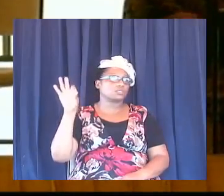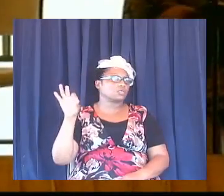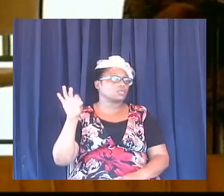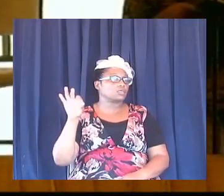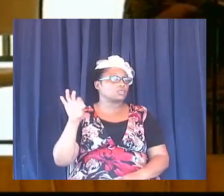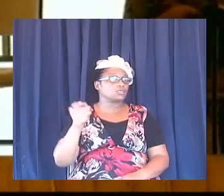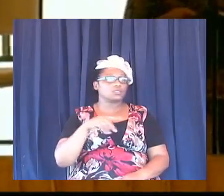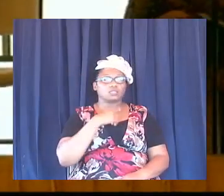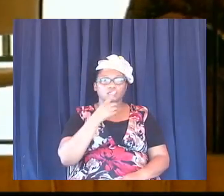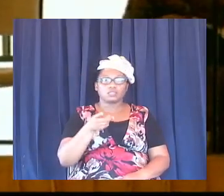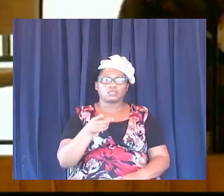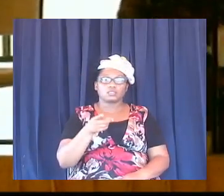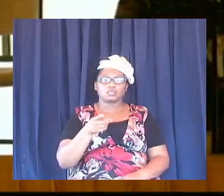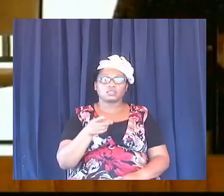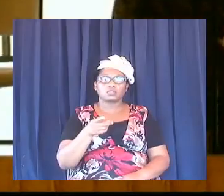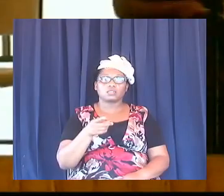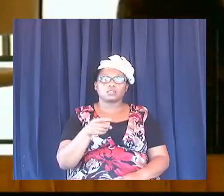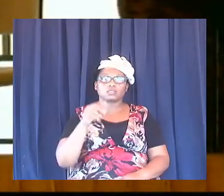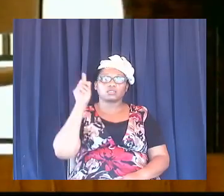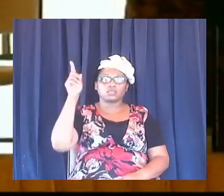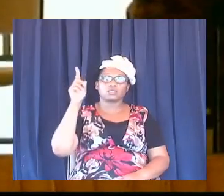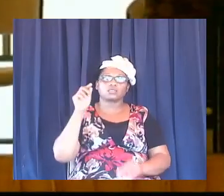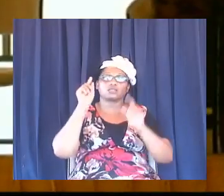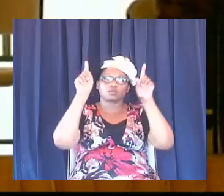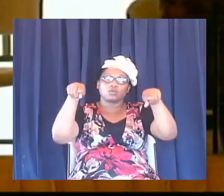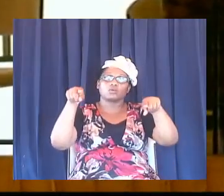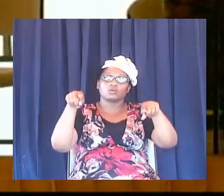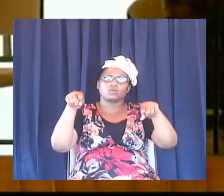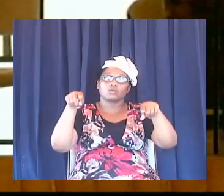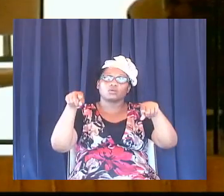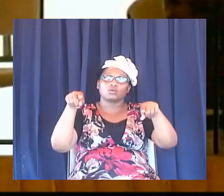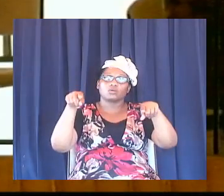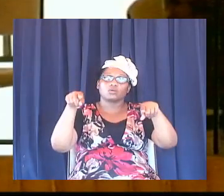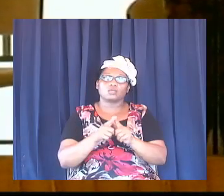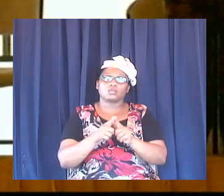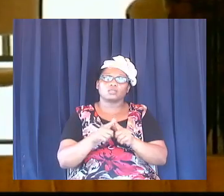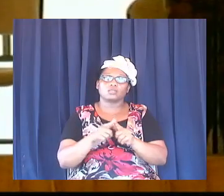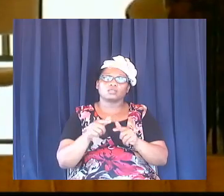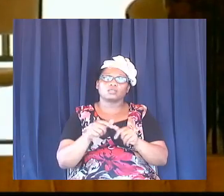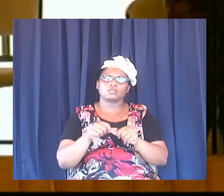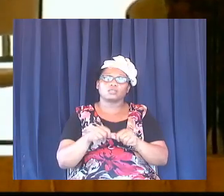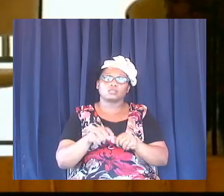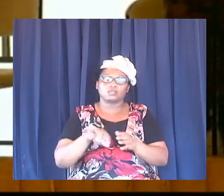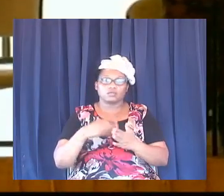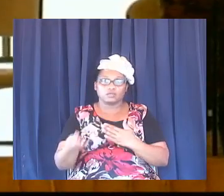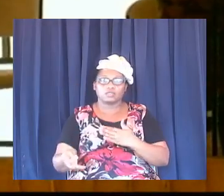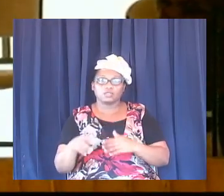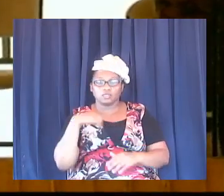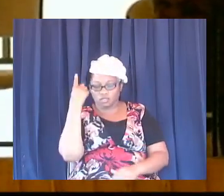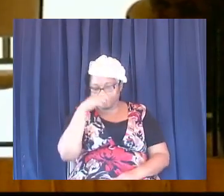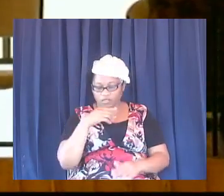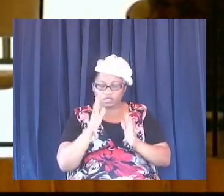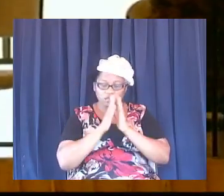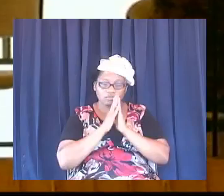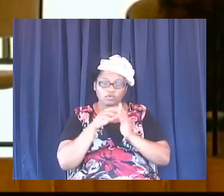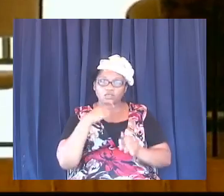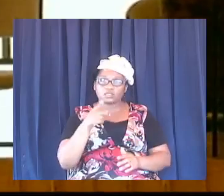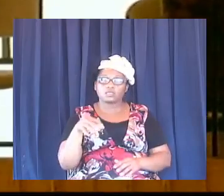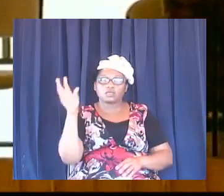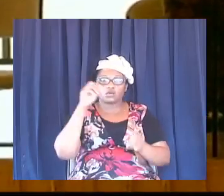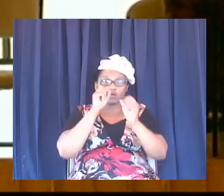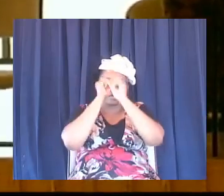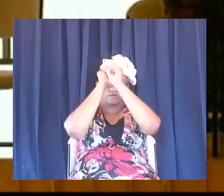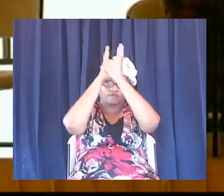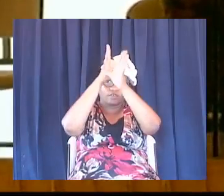And it said, and he went a little further and fell on his face and prayed, saying, O